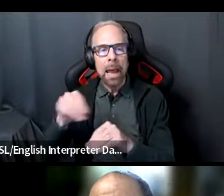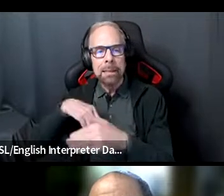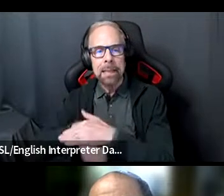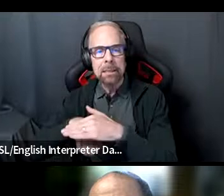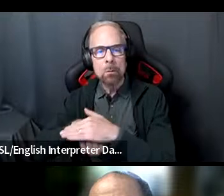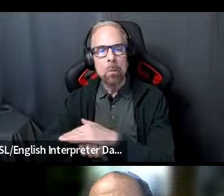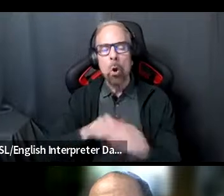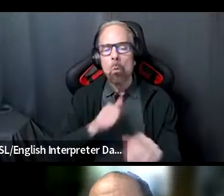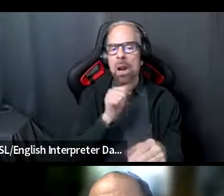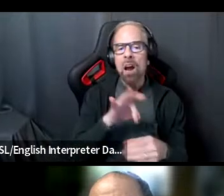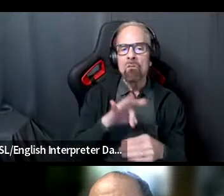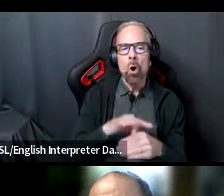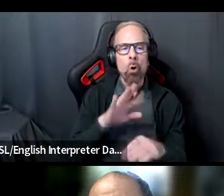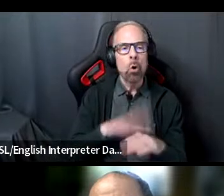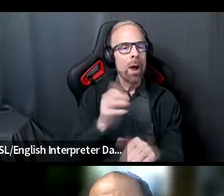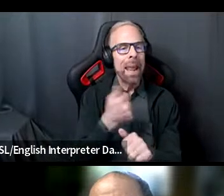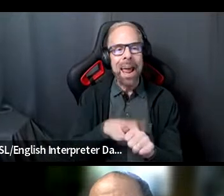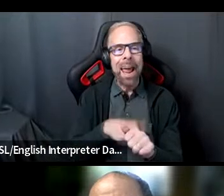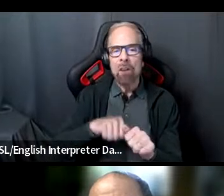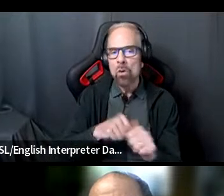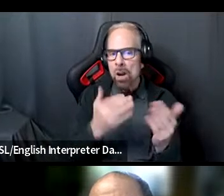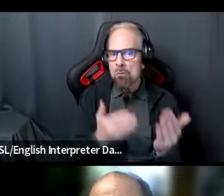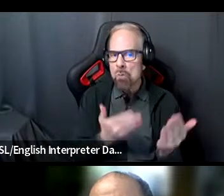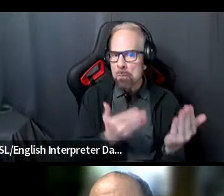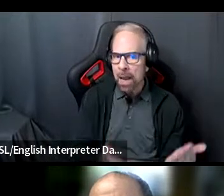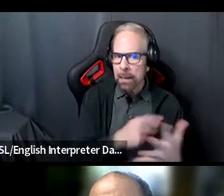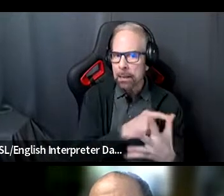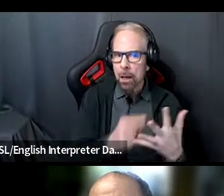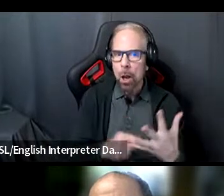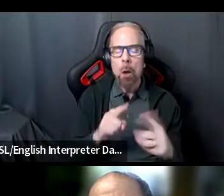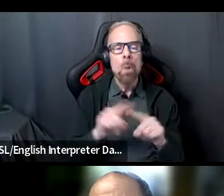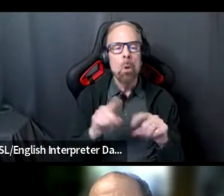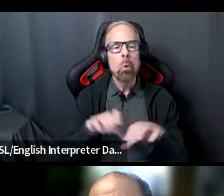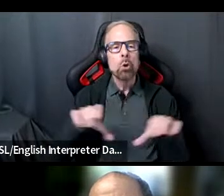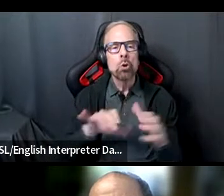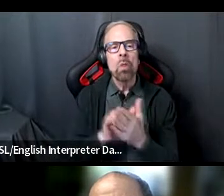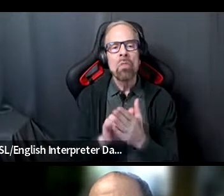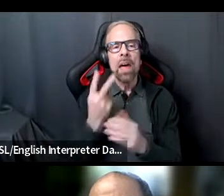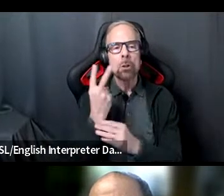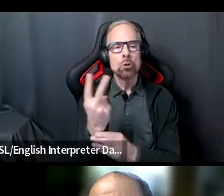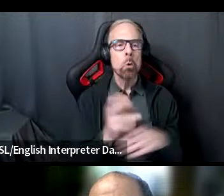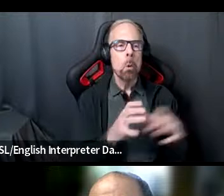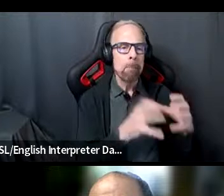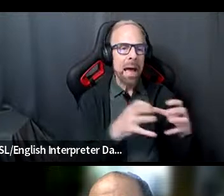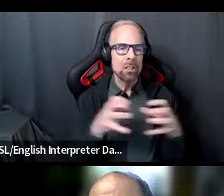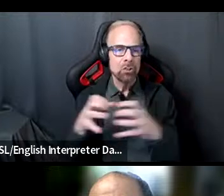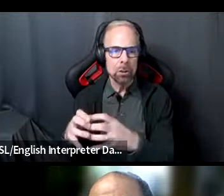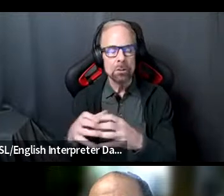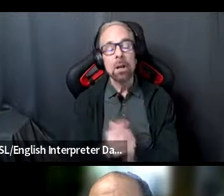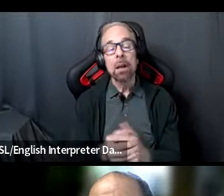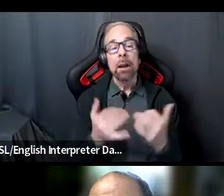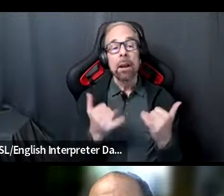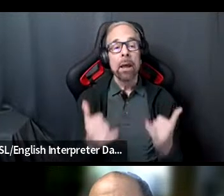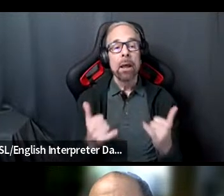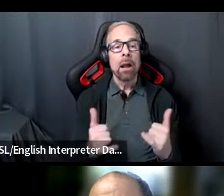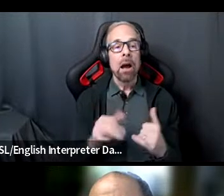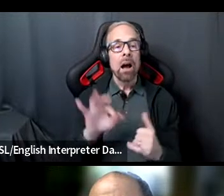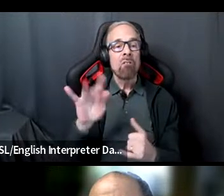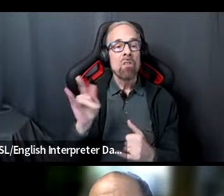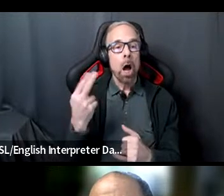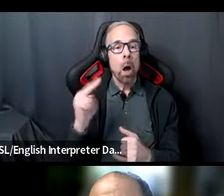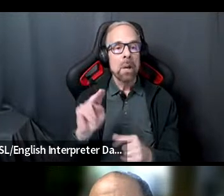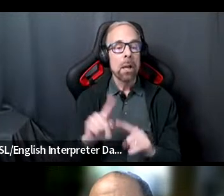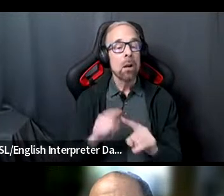to vote on every single recommendation, but rather we're going to do it in 2 batches. And so with that, Fabian, could you please pull